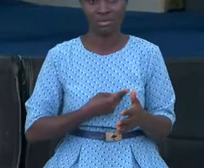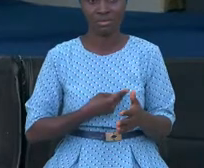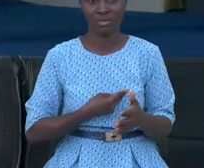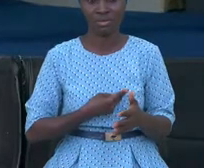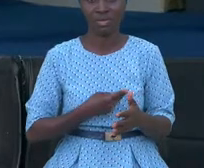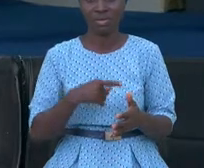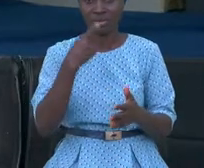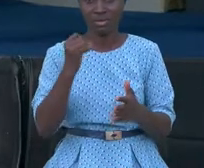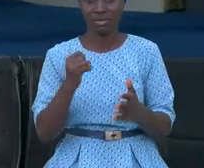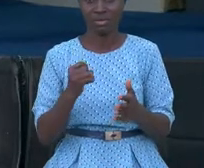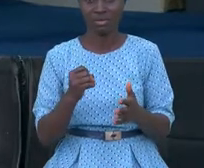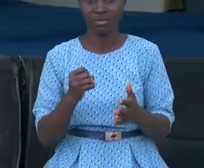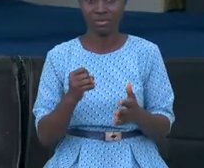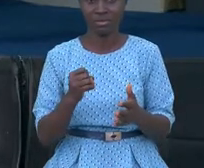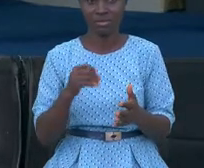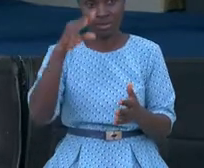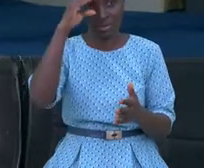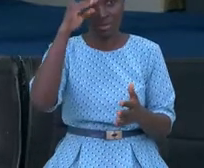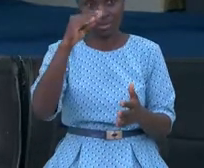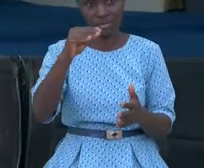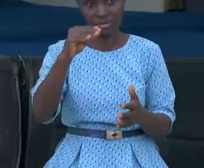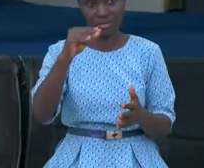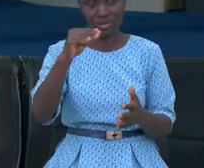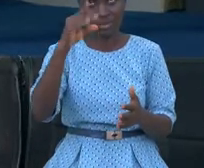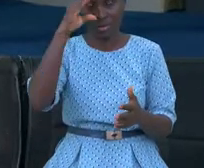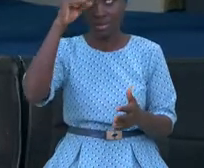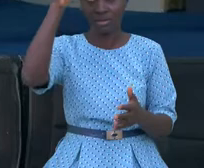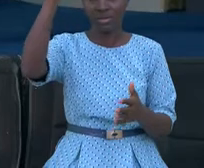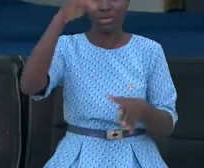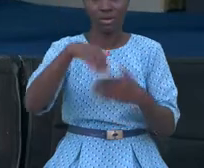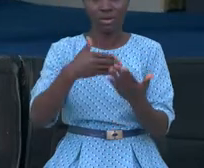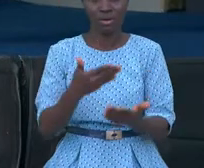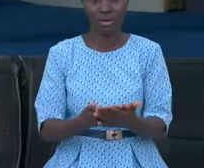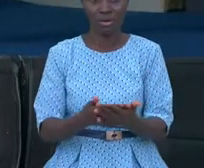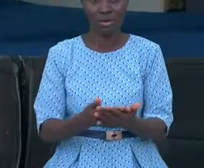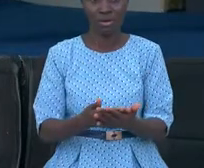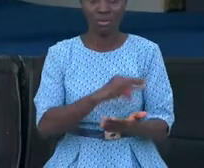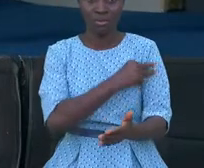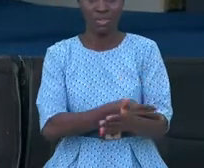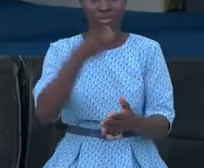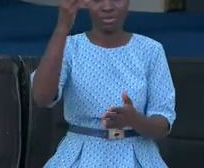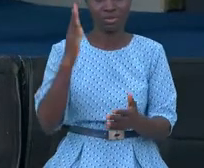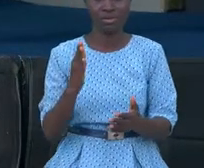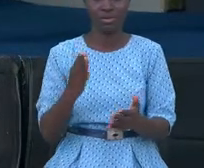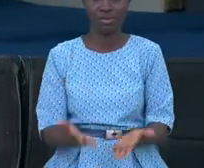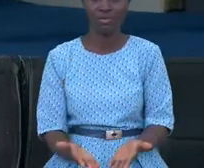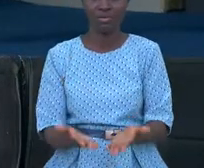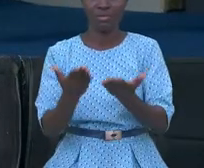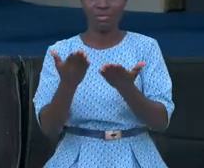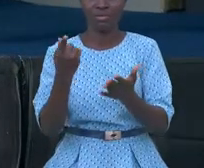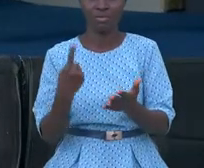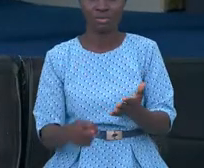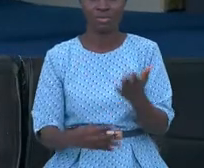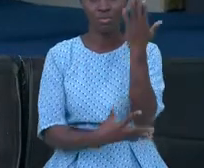it says, he, the Almighty God, raiseth up the poor